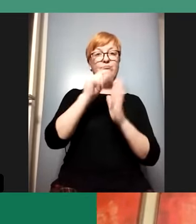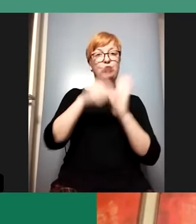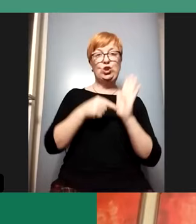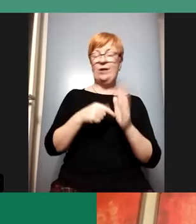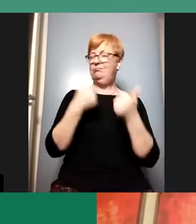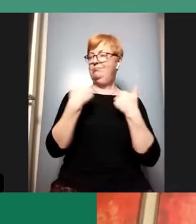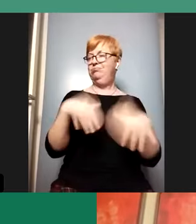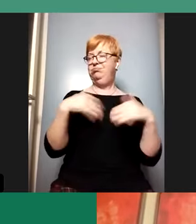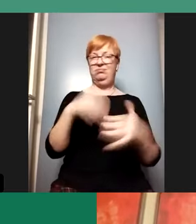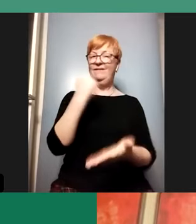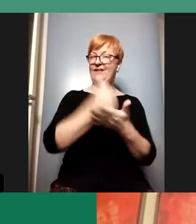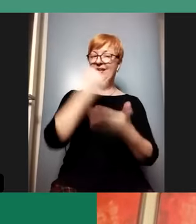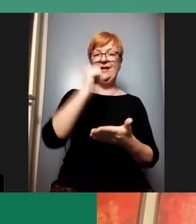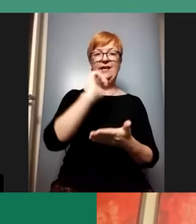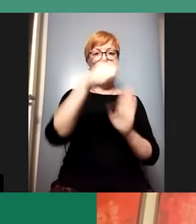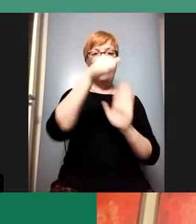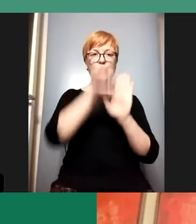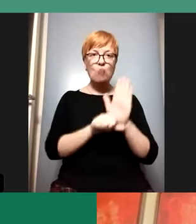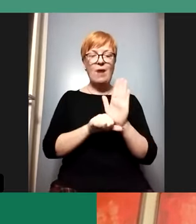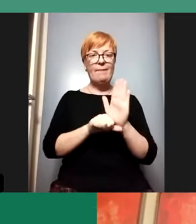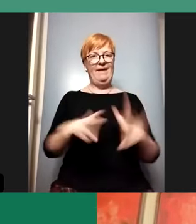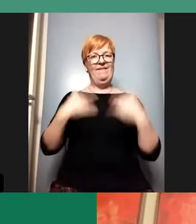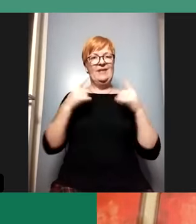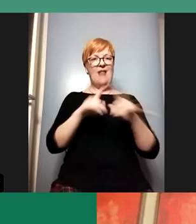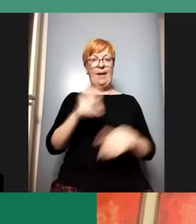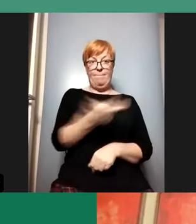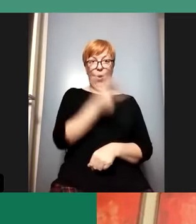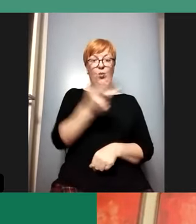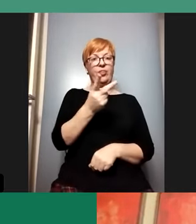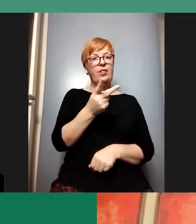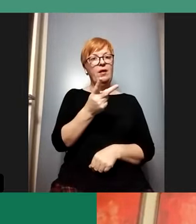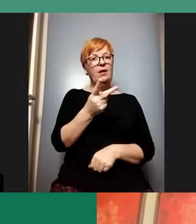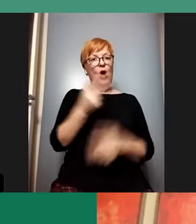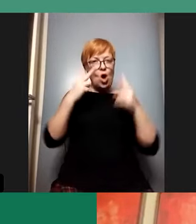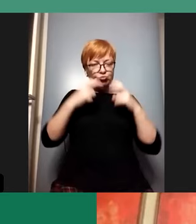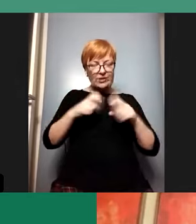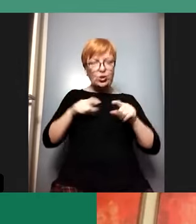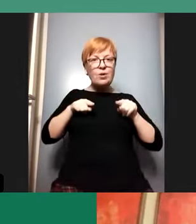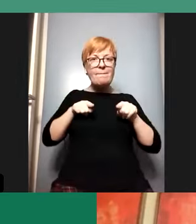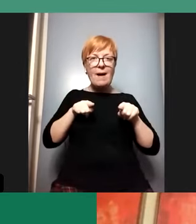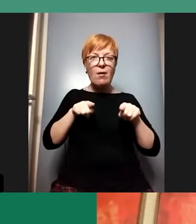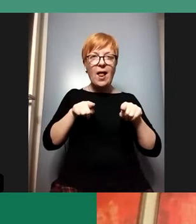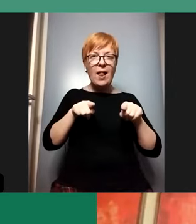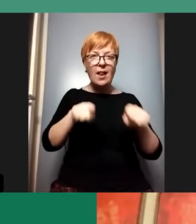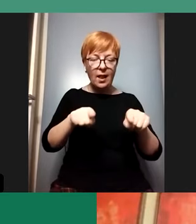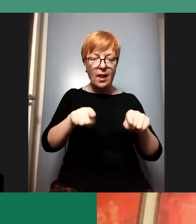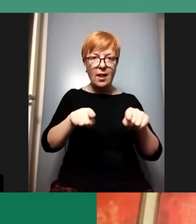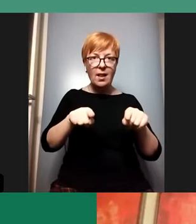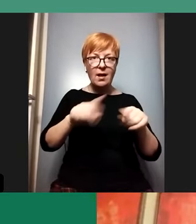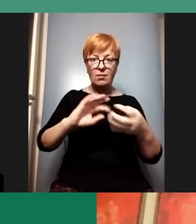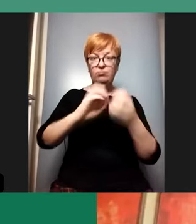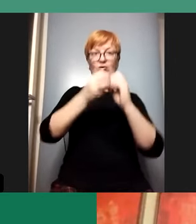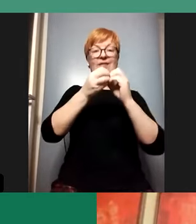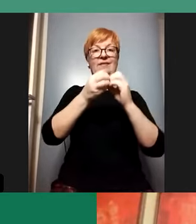know, you are on these parallel journeys of research, and out of it comes your creativity. With you, Anthony, you know,